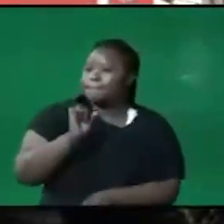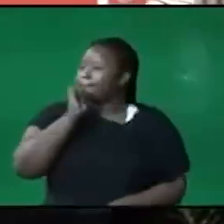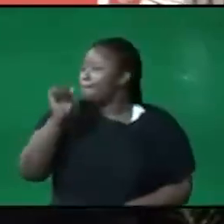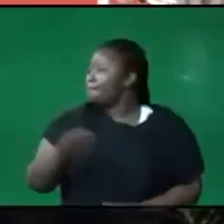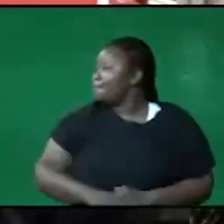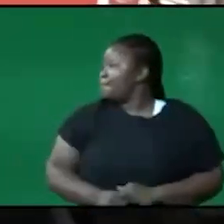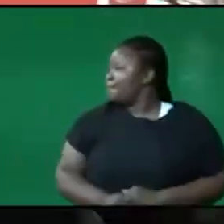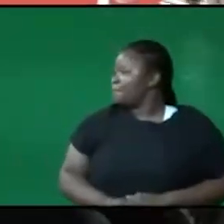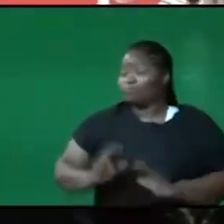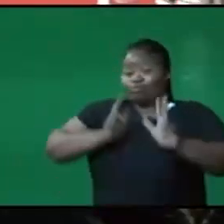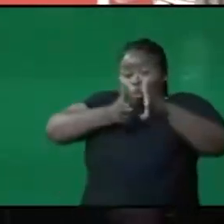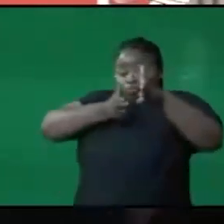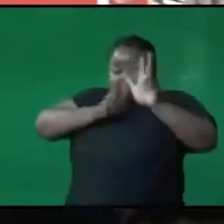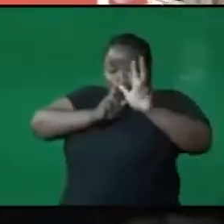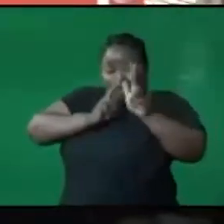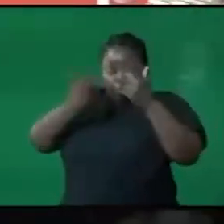Noma